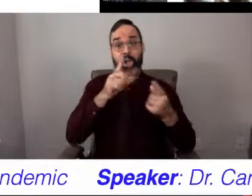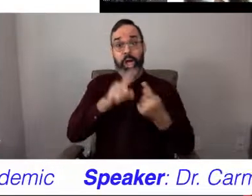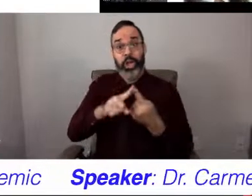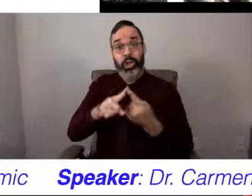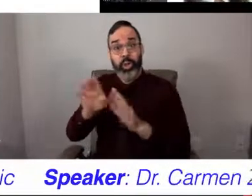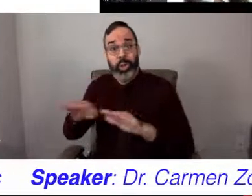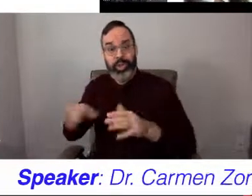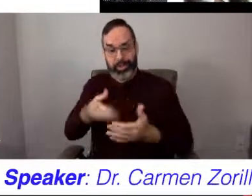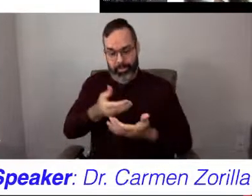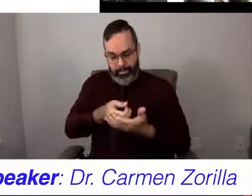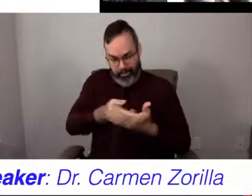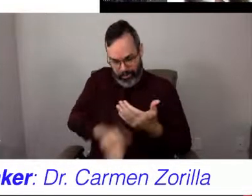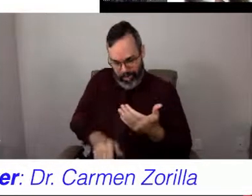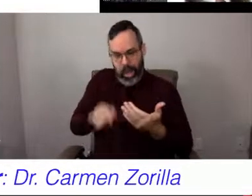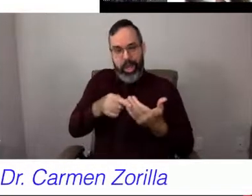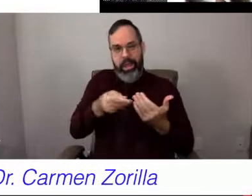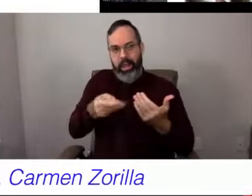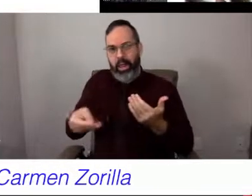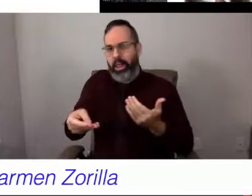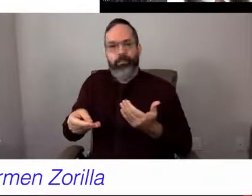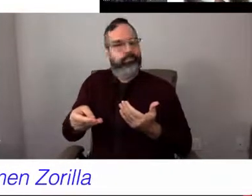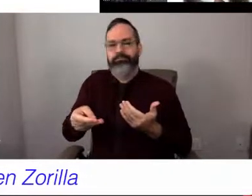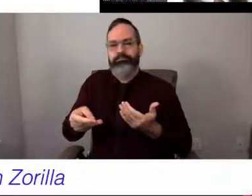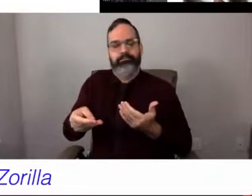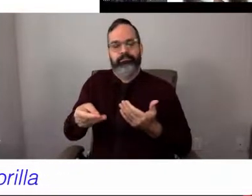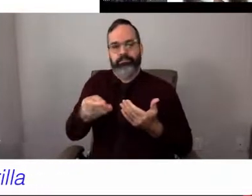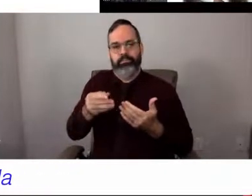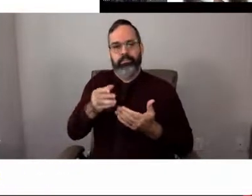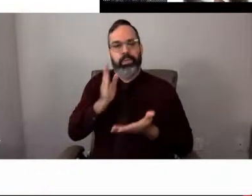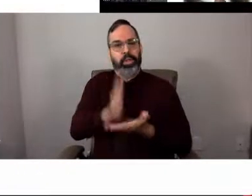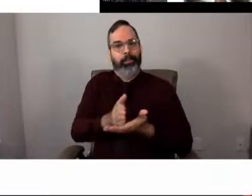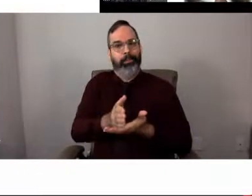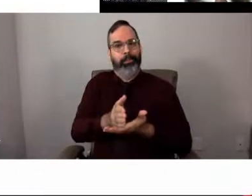from 2012 to 2015,